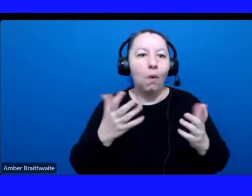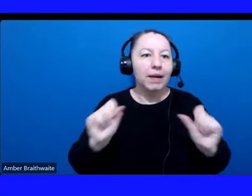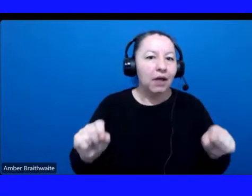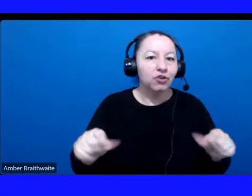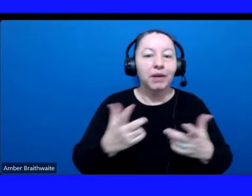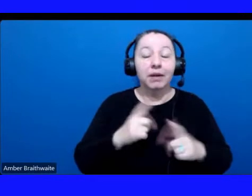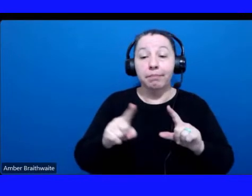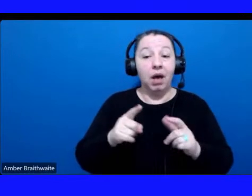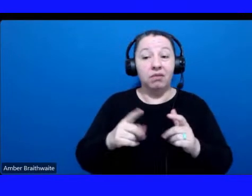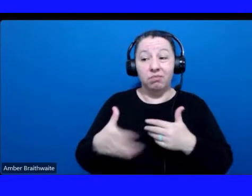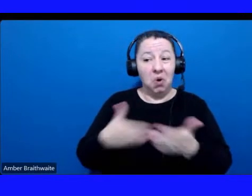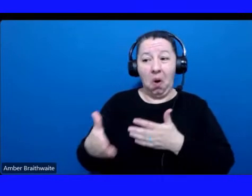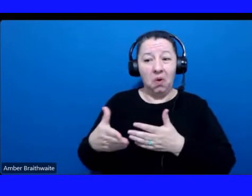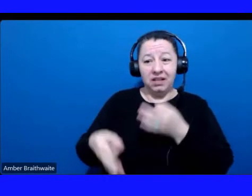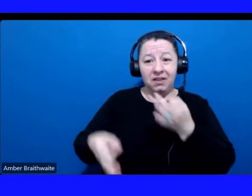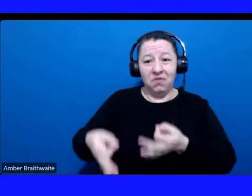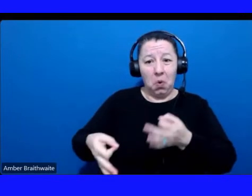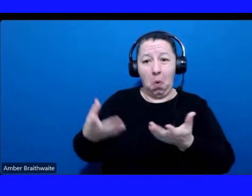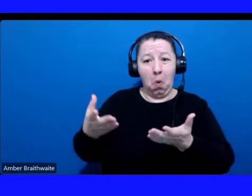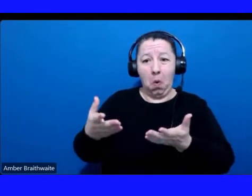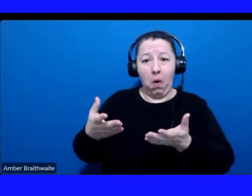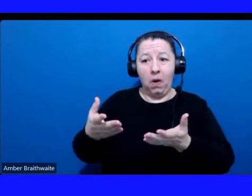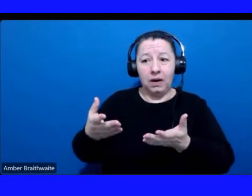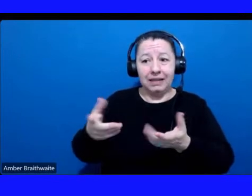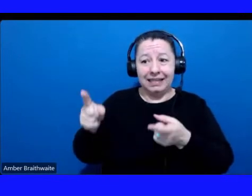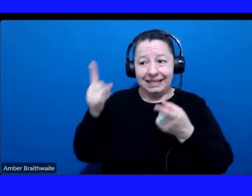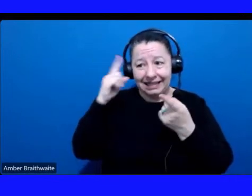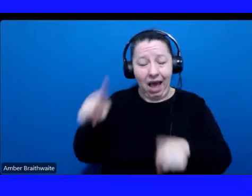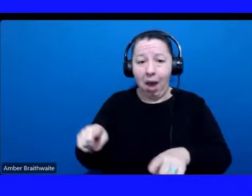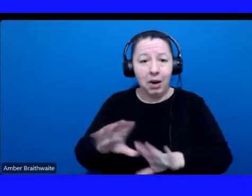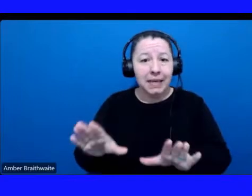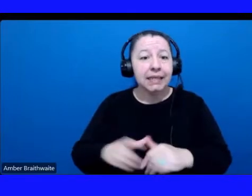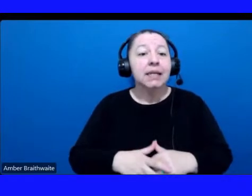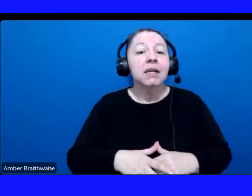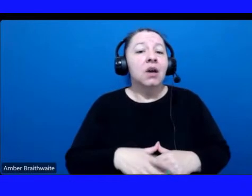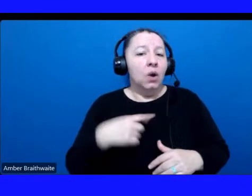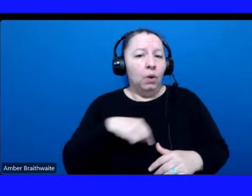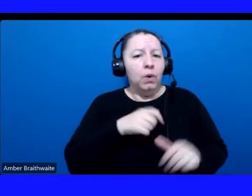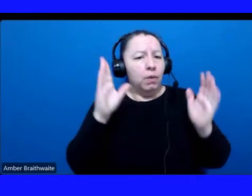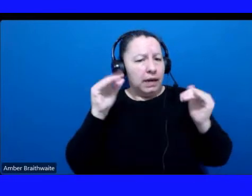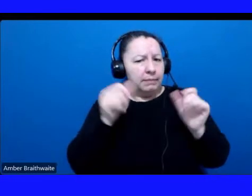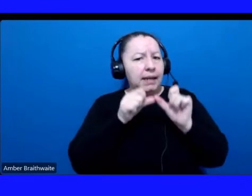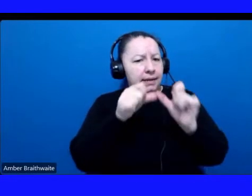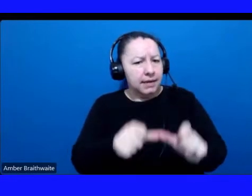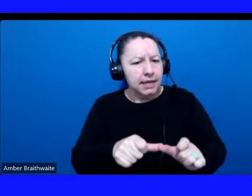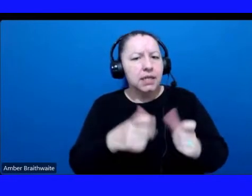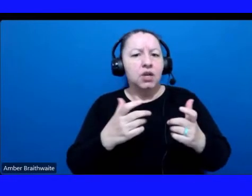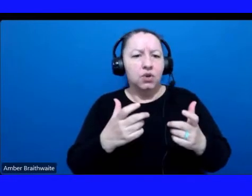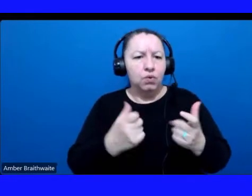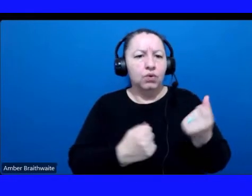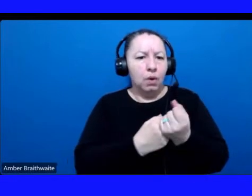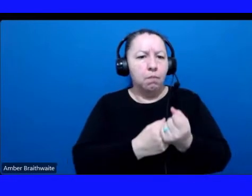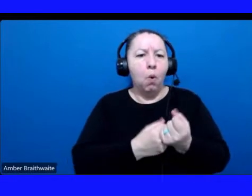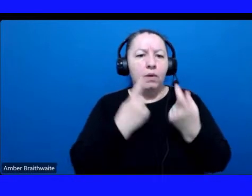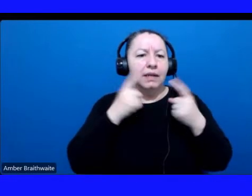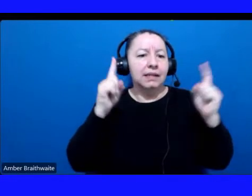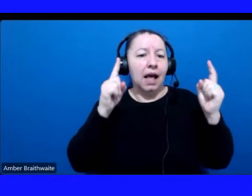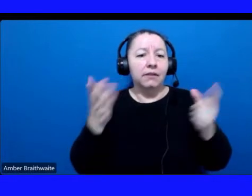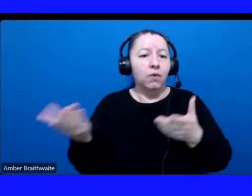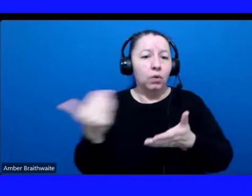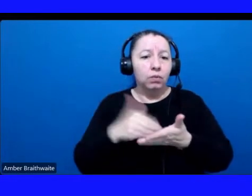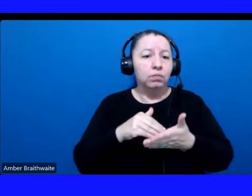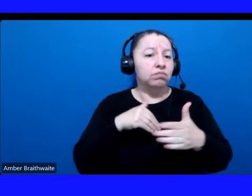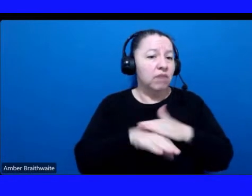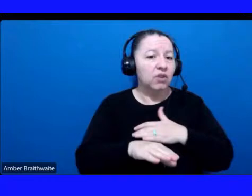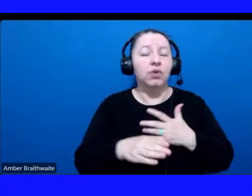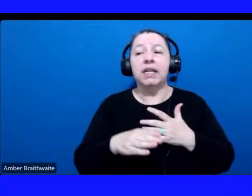Sally, Yes. Barbara Lowe, Yes. and I vote yes as well. So motion does